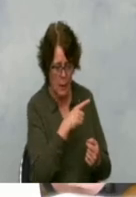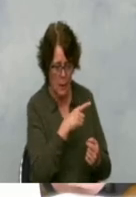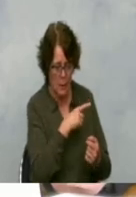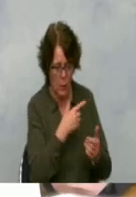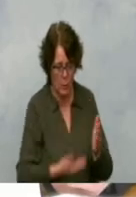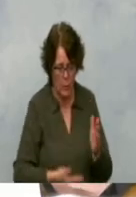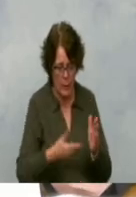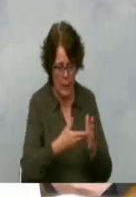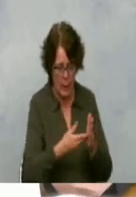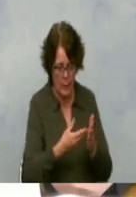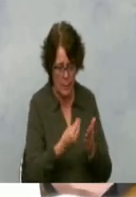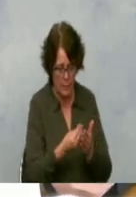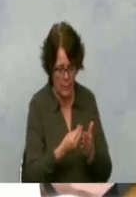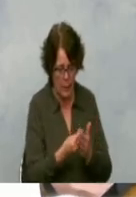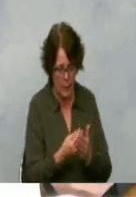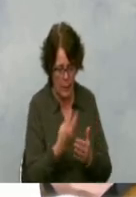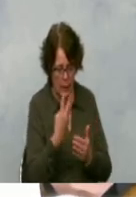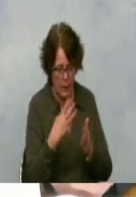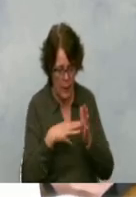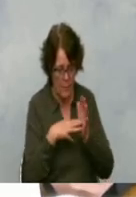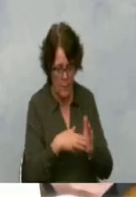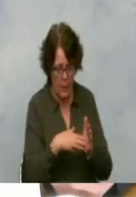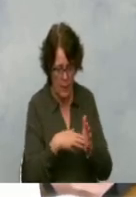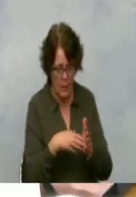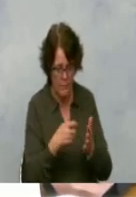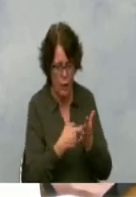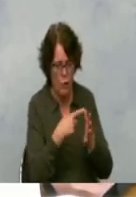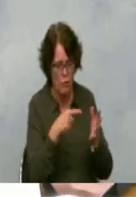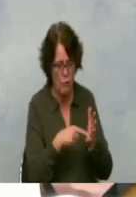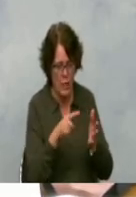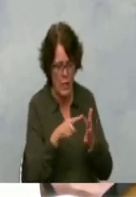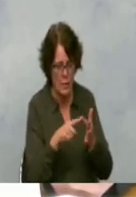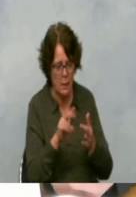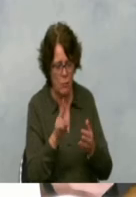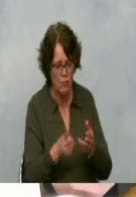in that money, the £3 million for rates revaluation, we added in